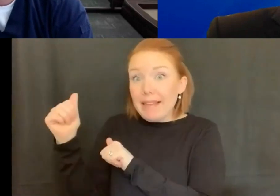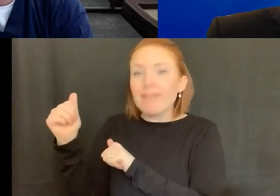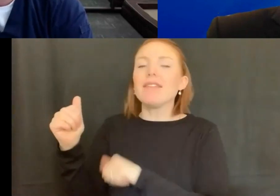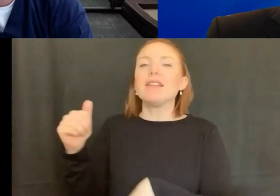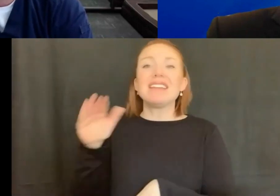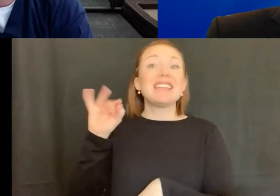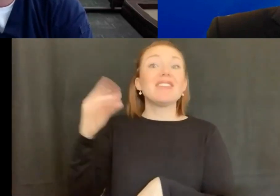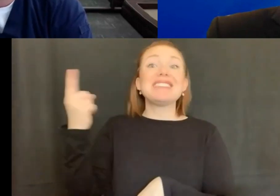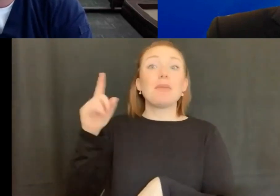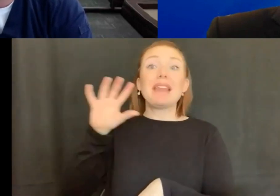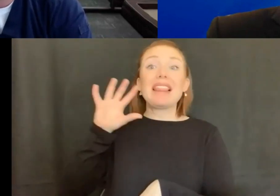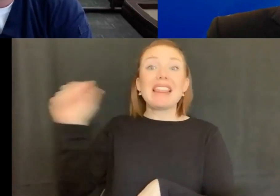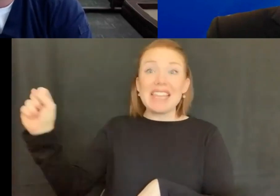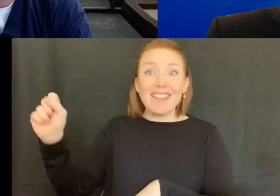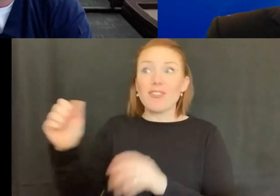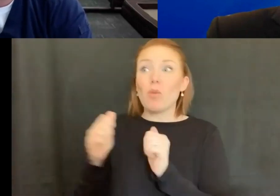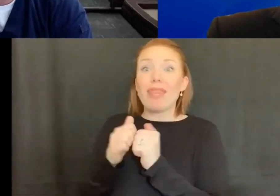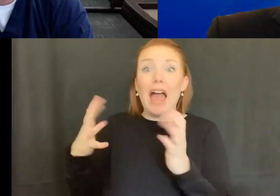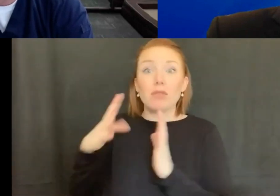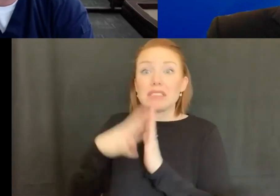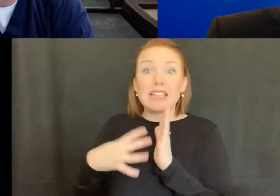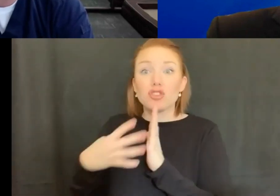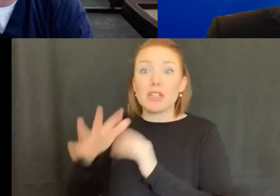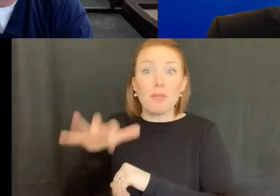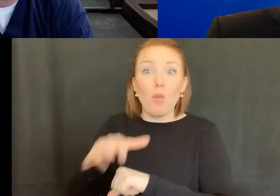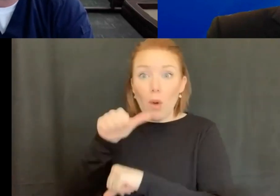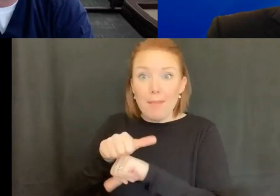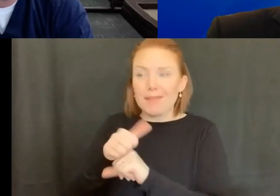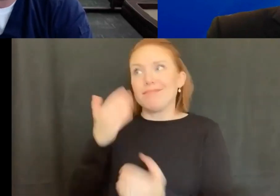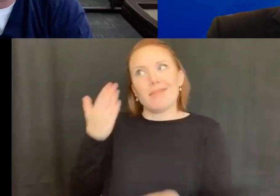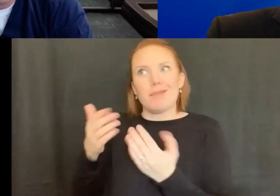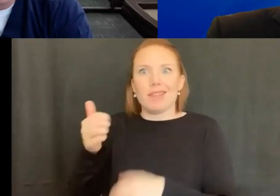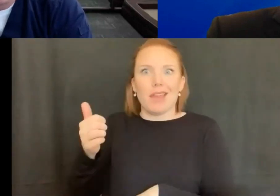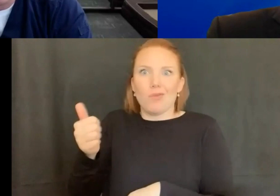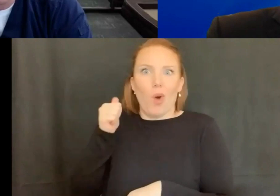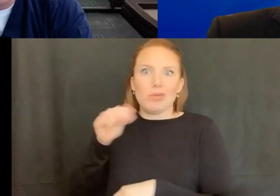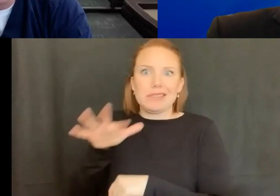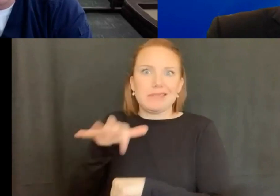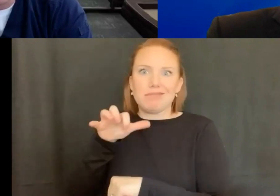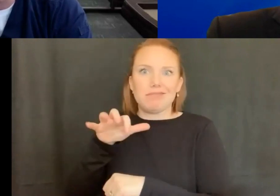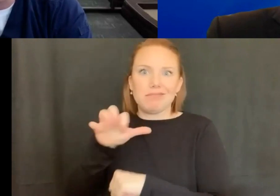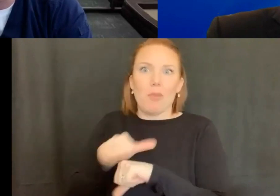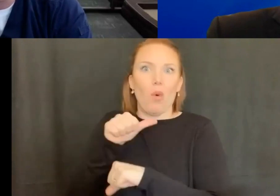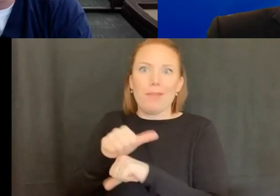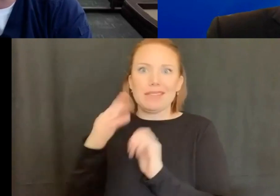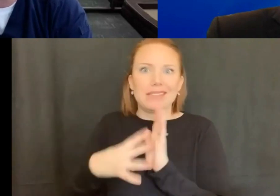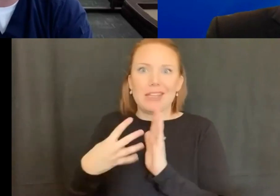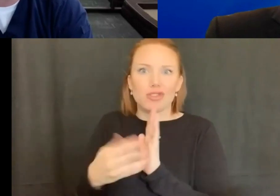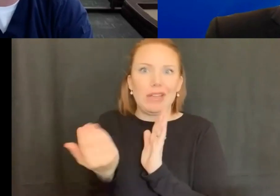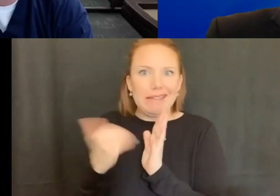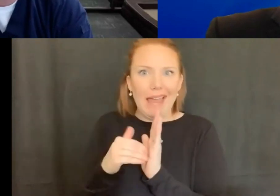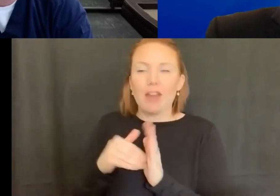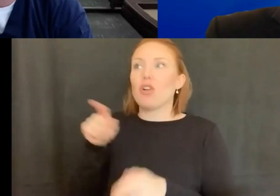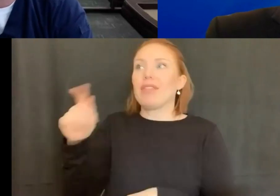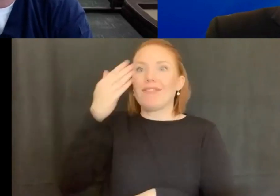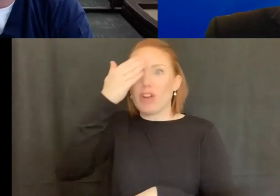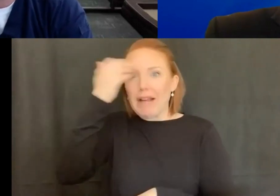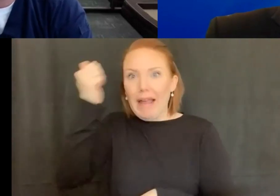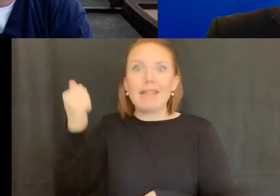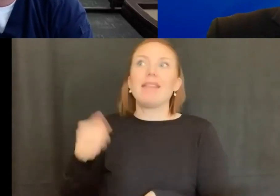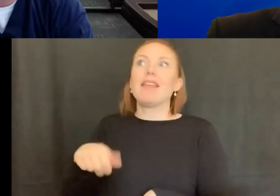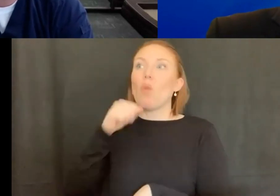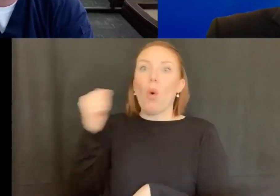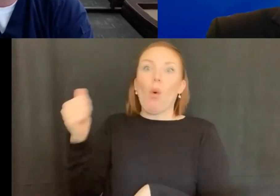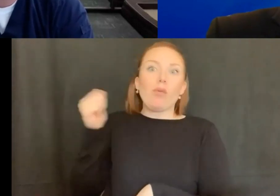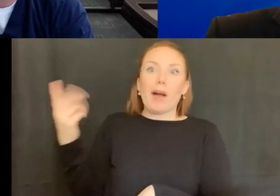leaves without an appointment, there's a good chance that they may not schedule again, or they might forget and then might not be back for a few years until they have another problem.